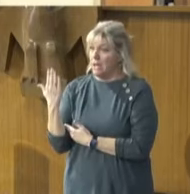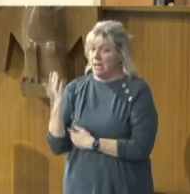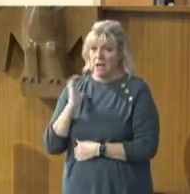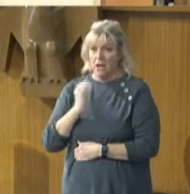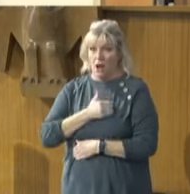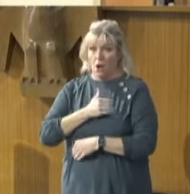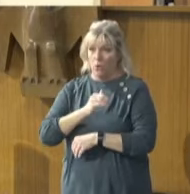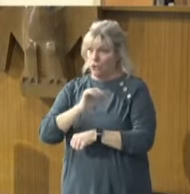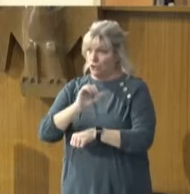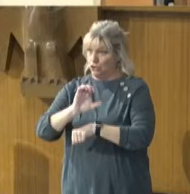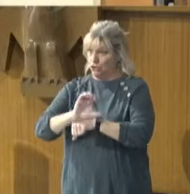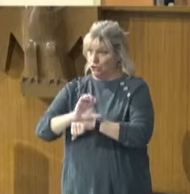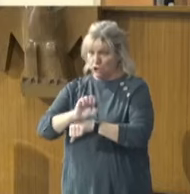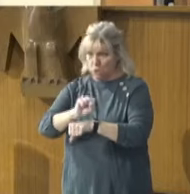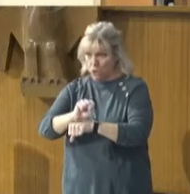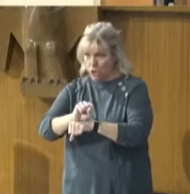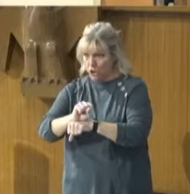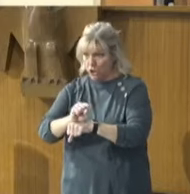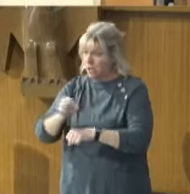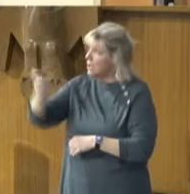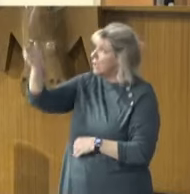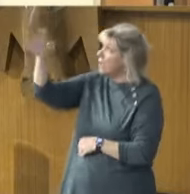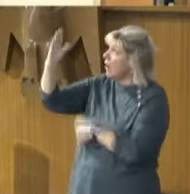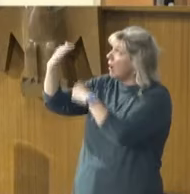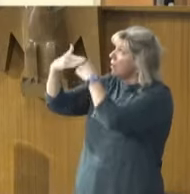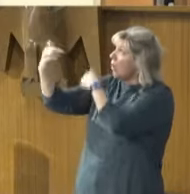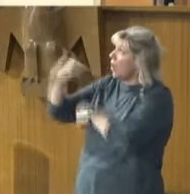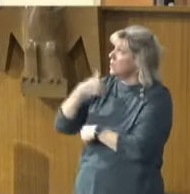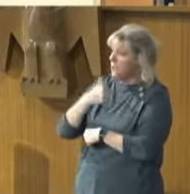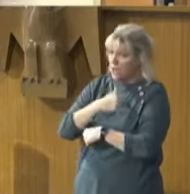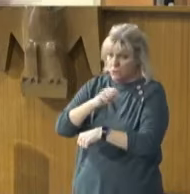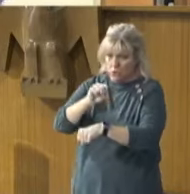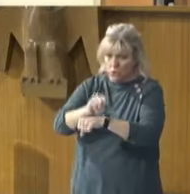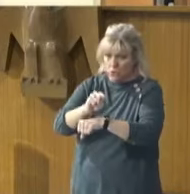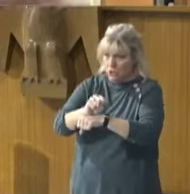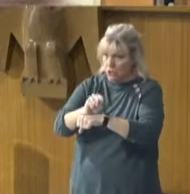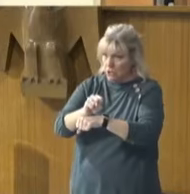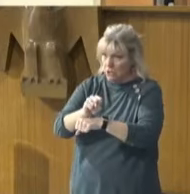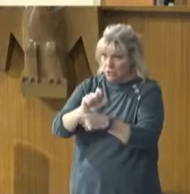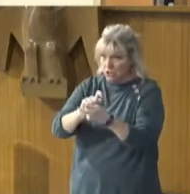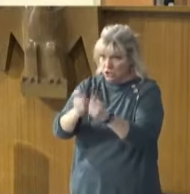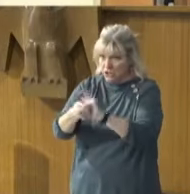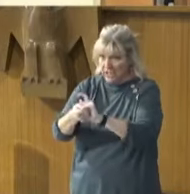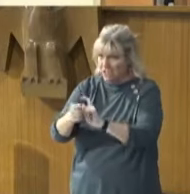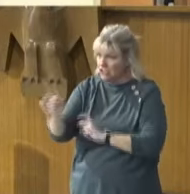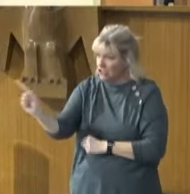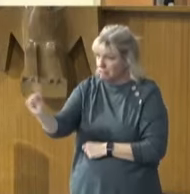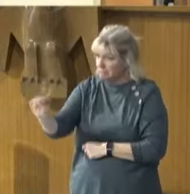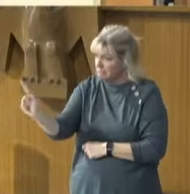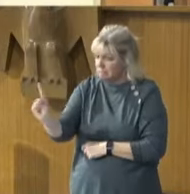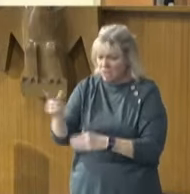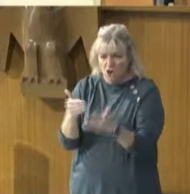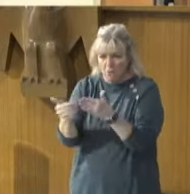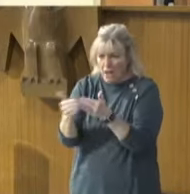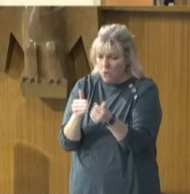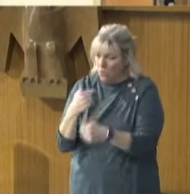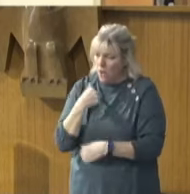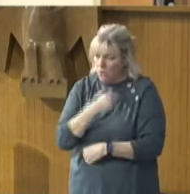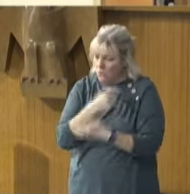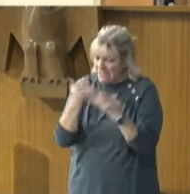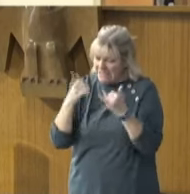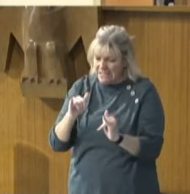church, the work that God calls us to do, will not change, no matter what.